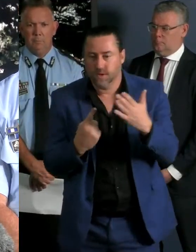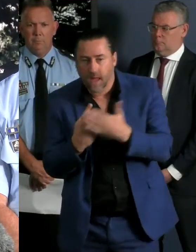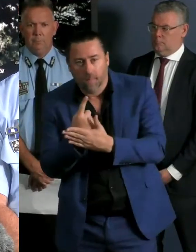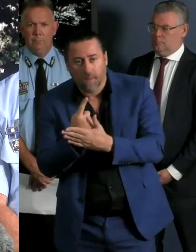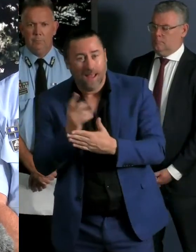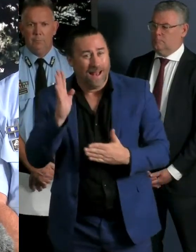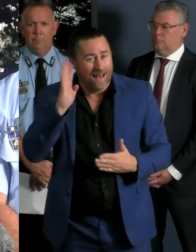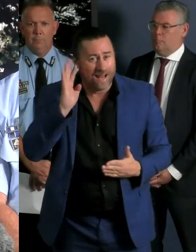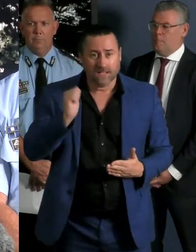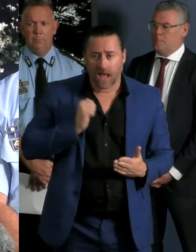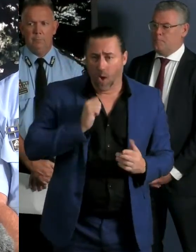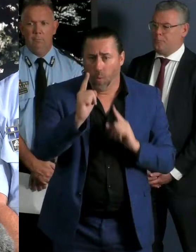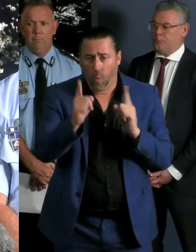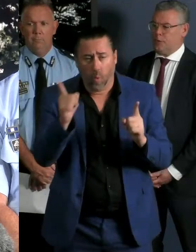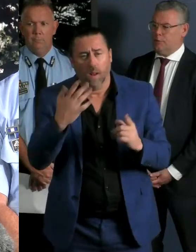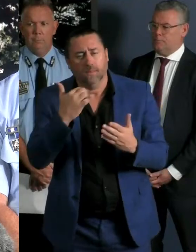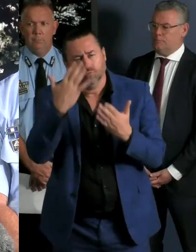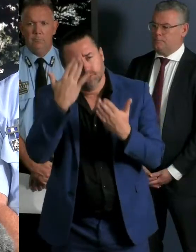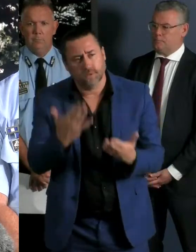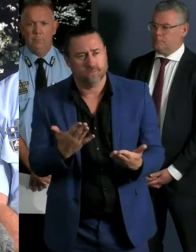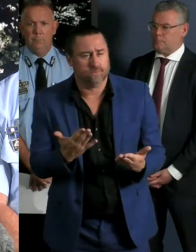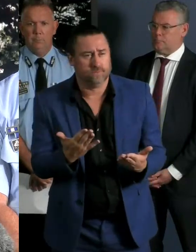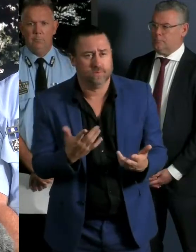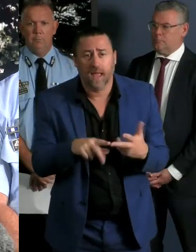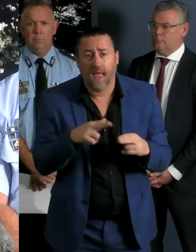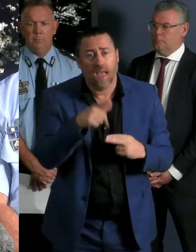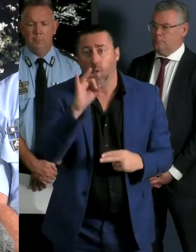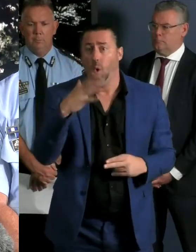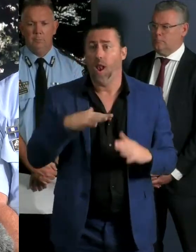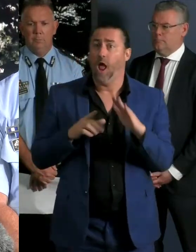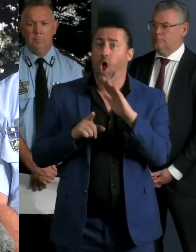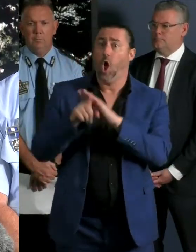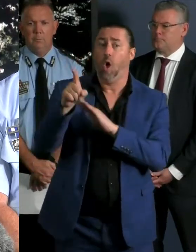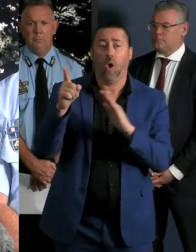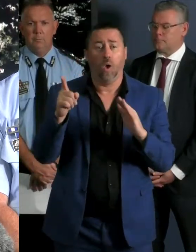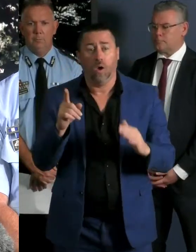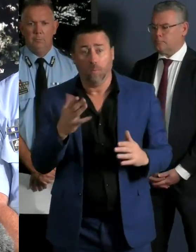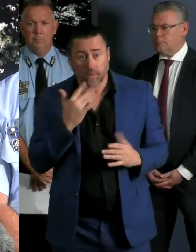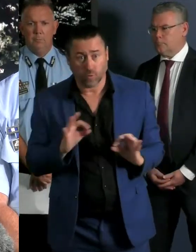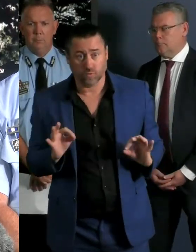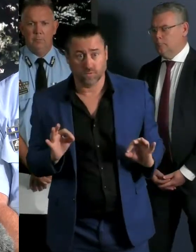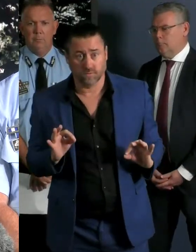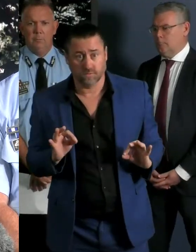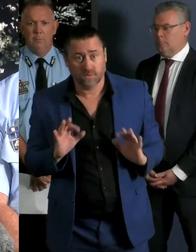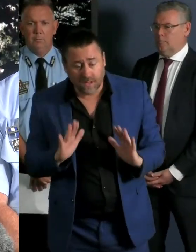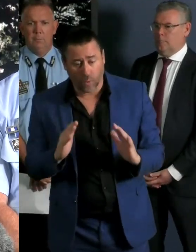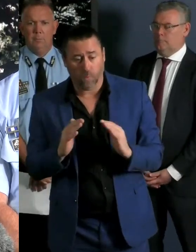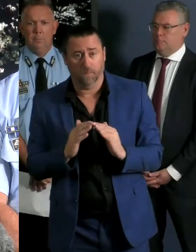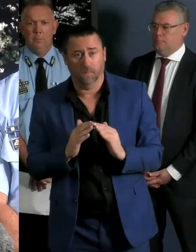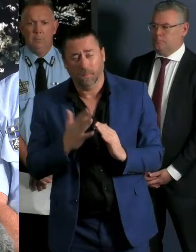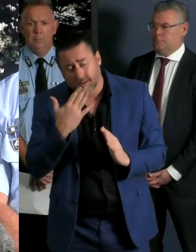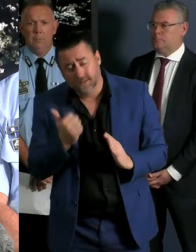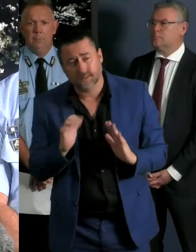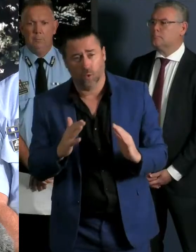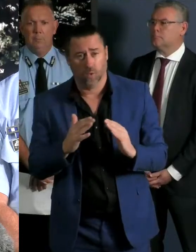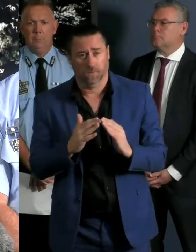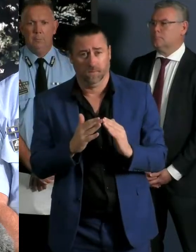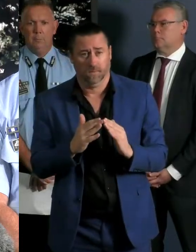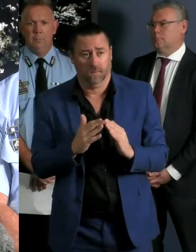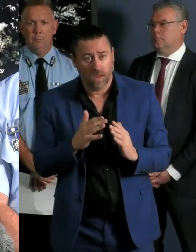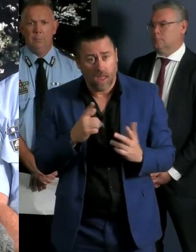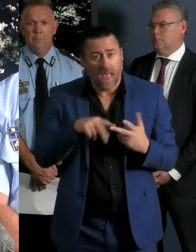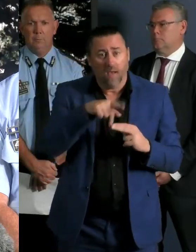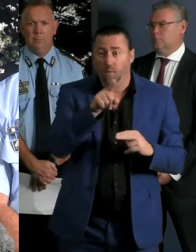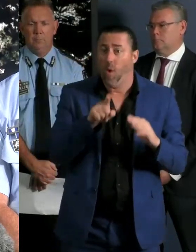those as they come out. If you don't need to be out and about, please don't be out and about. It just puts lives of responders